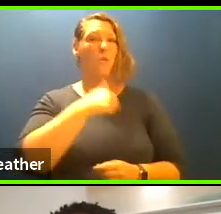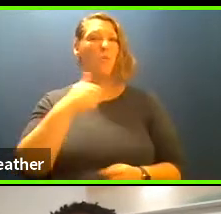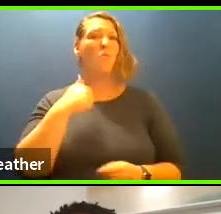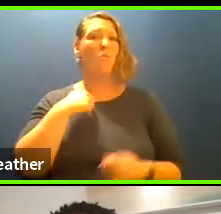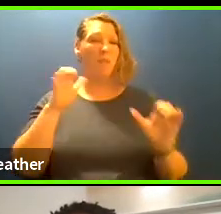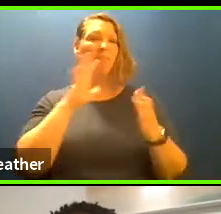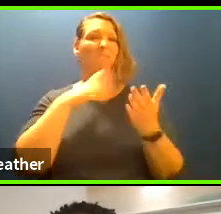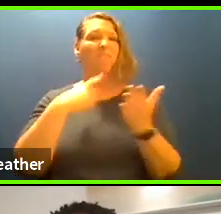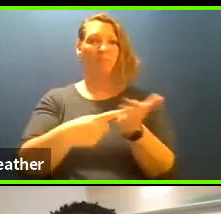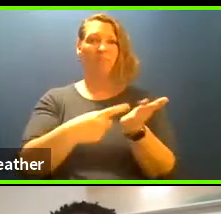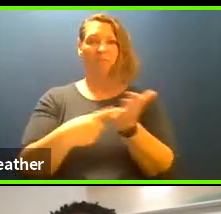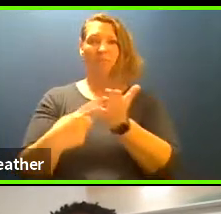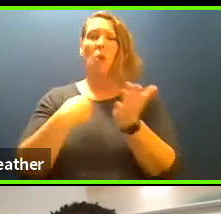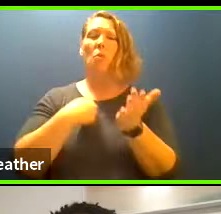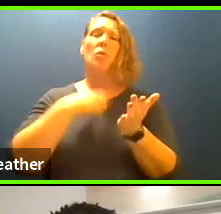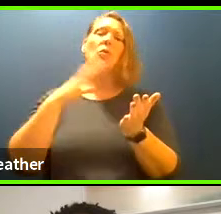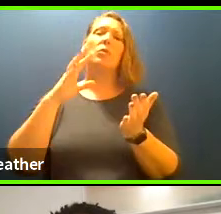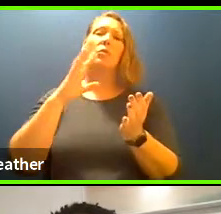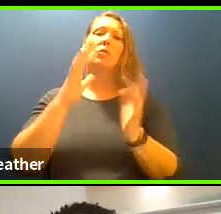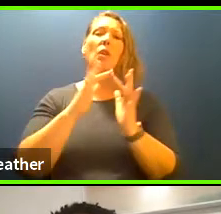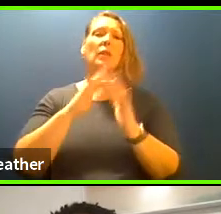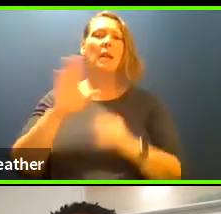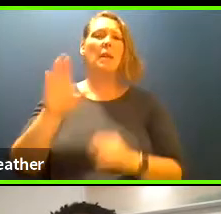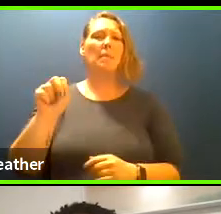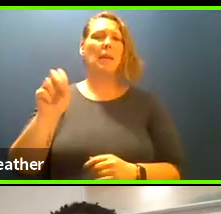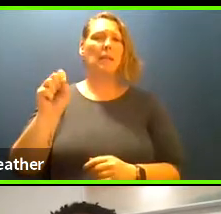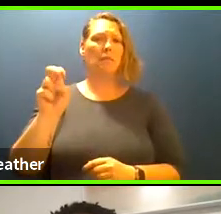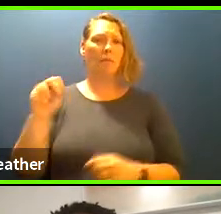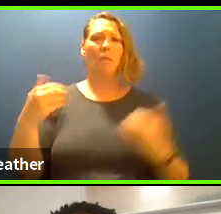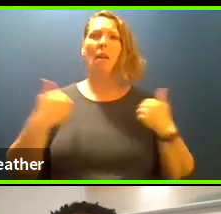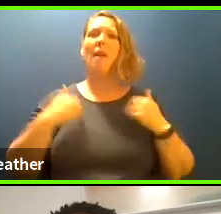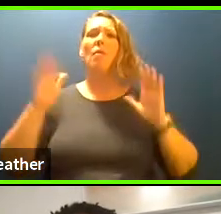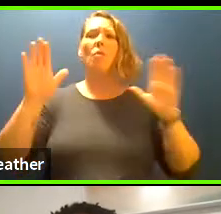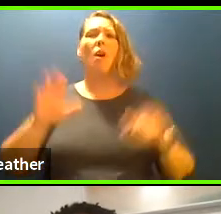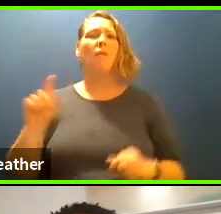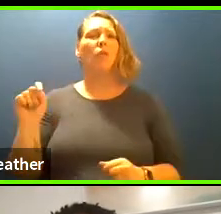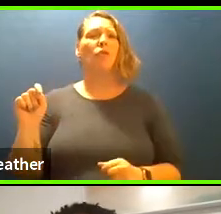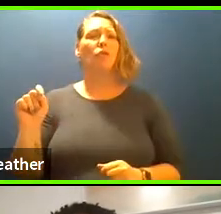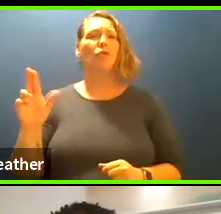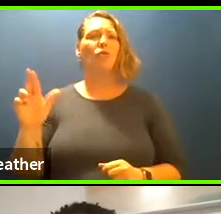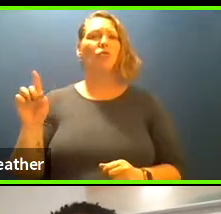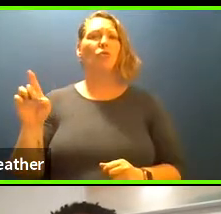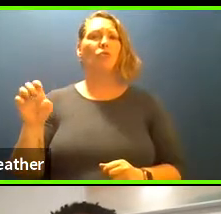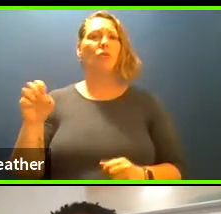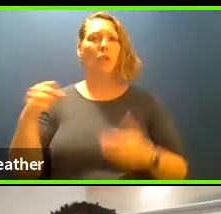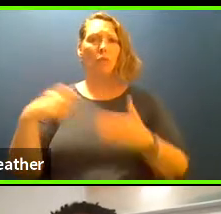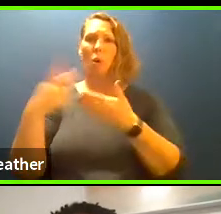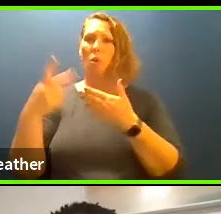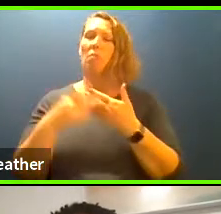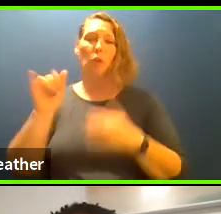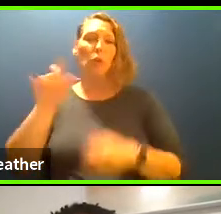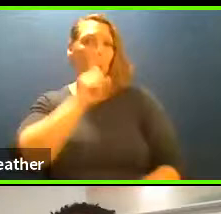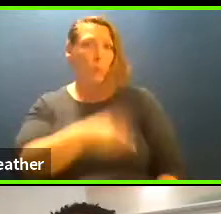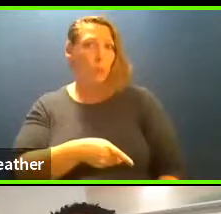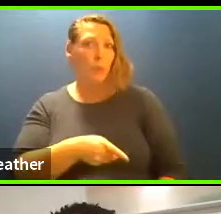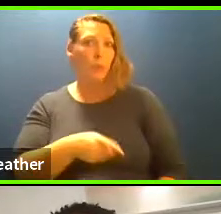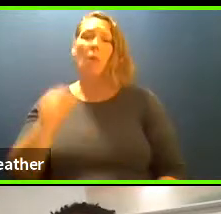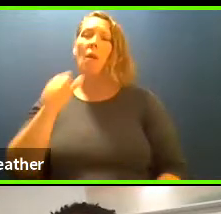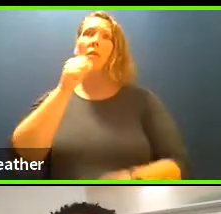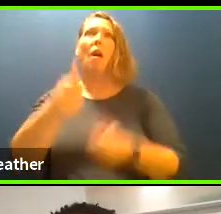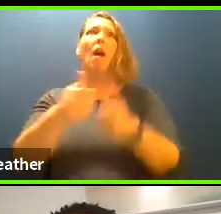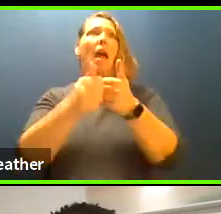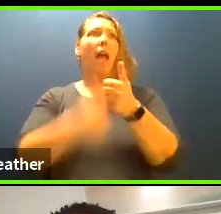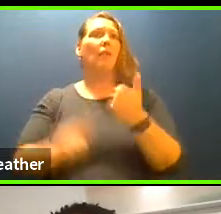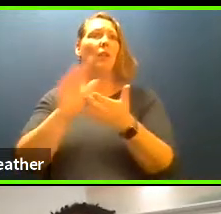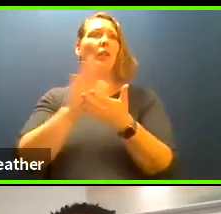know we were contacting Benson, and they have a great trades program. And that is true. Not every kid is going to want to go off